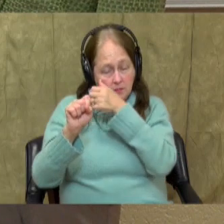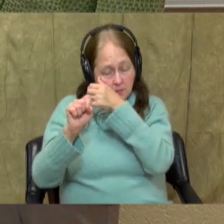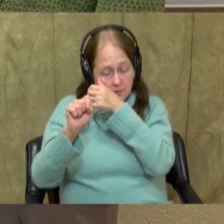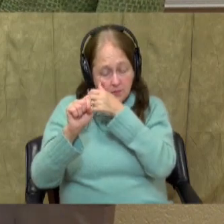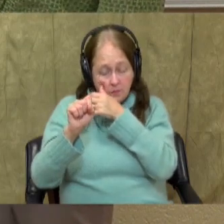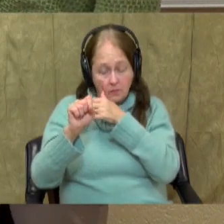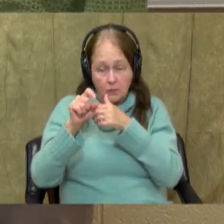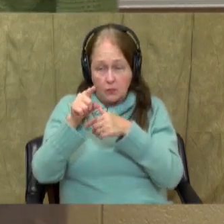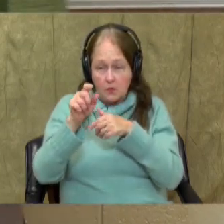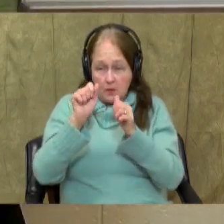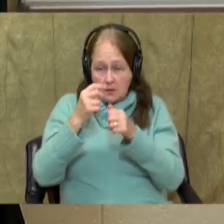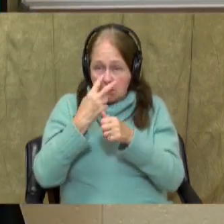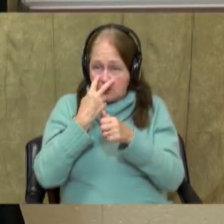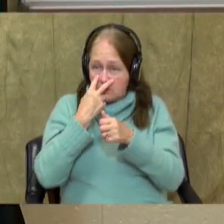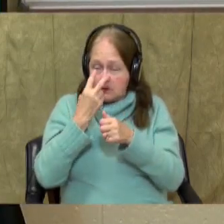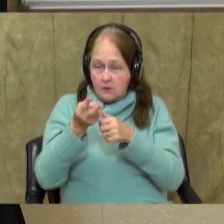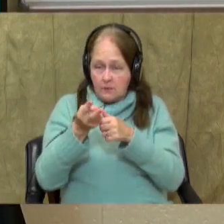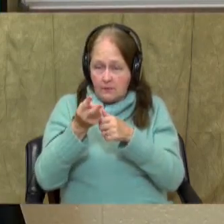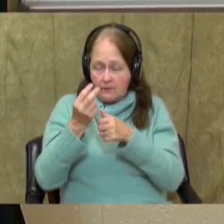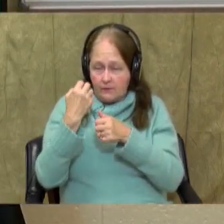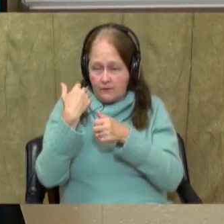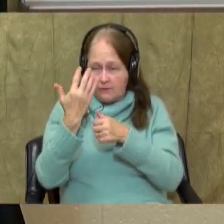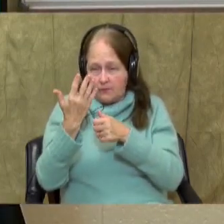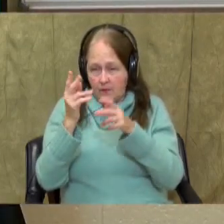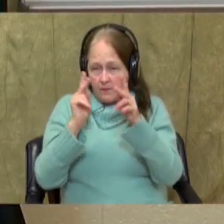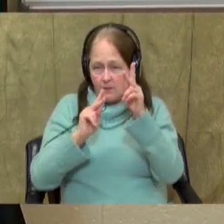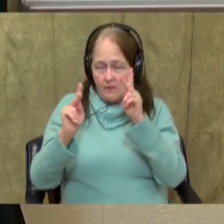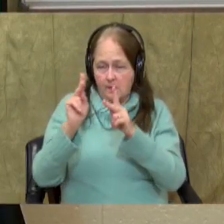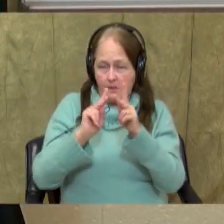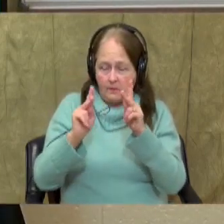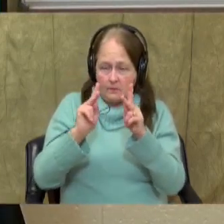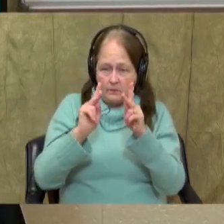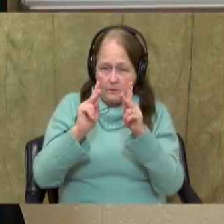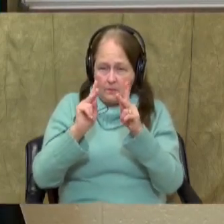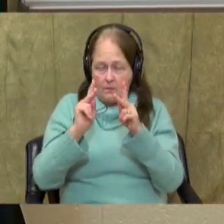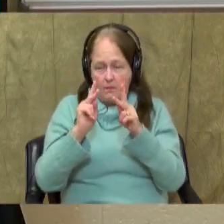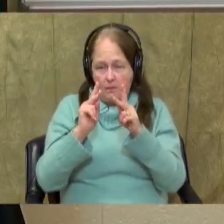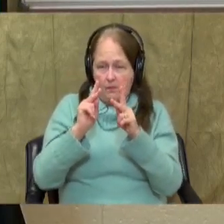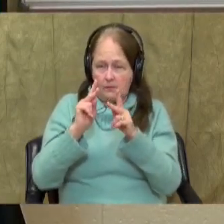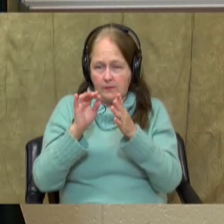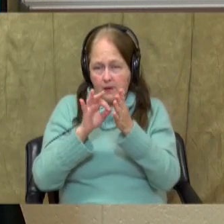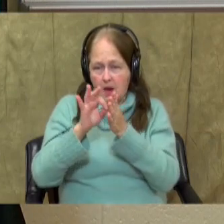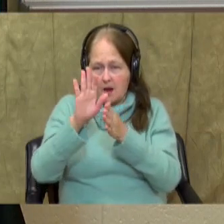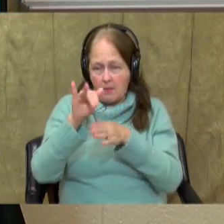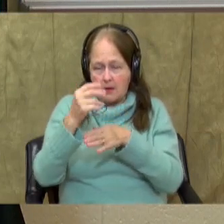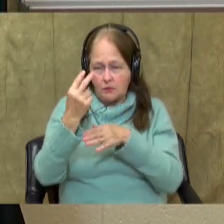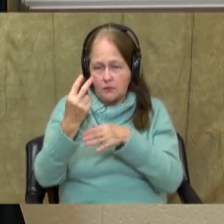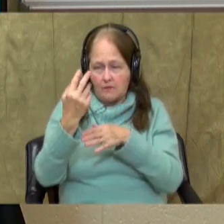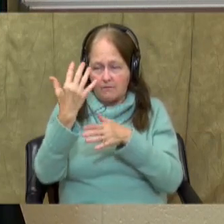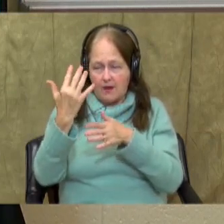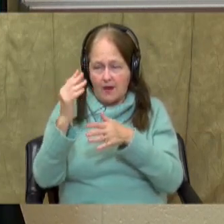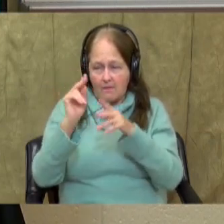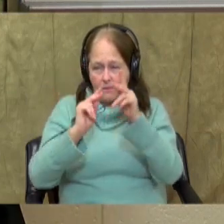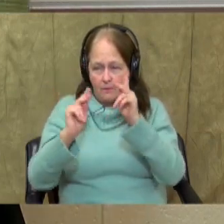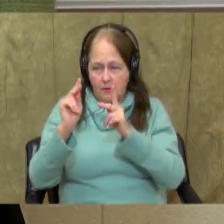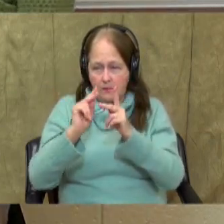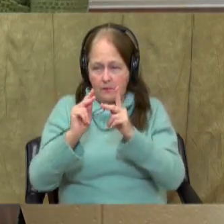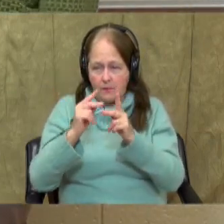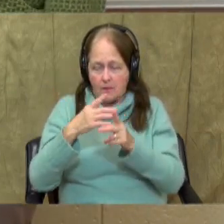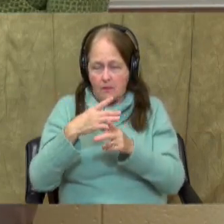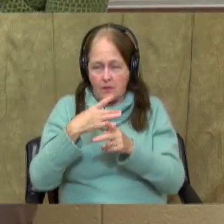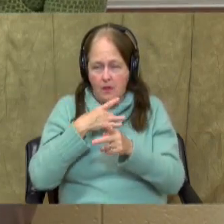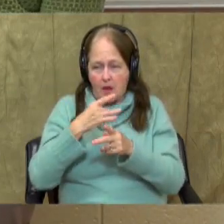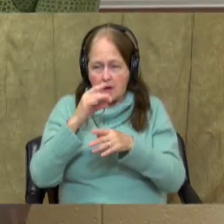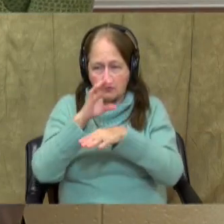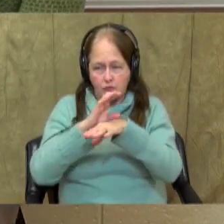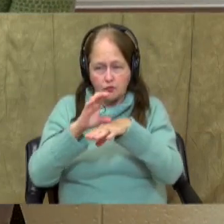you can see, 5 people, these are counting by 2s, 5 people liked